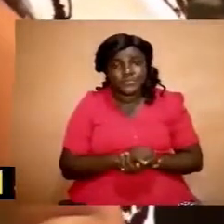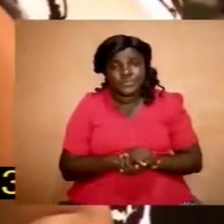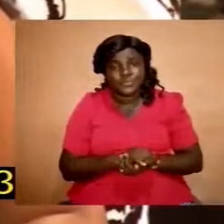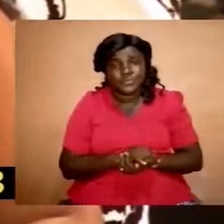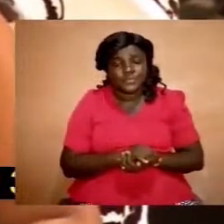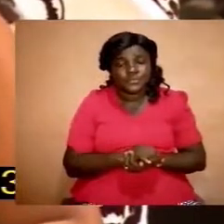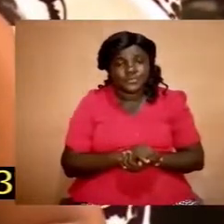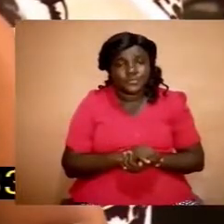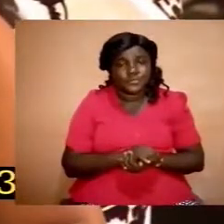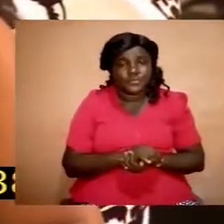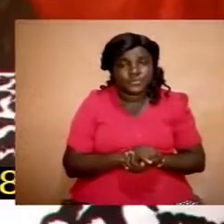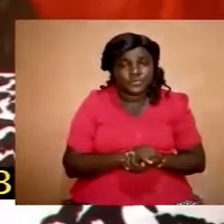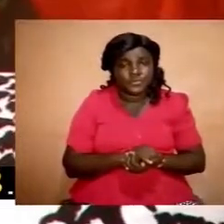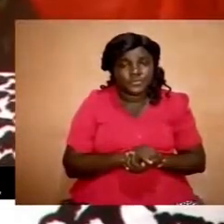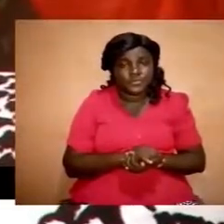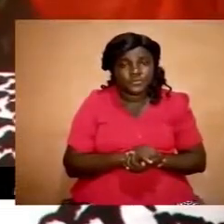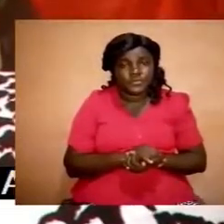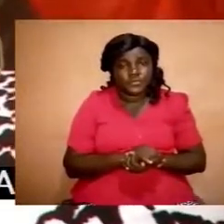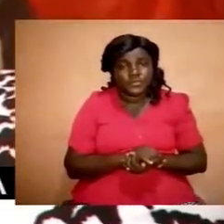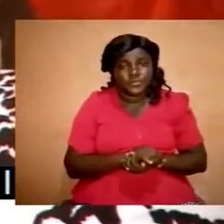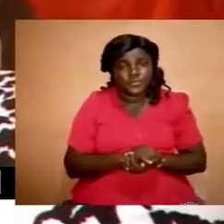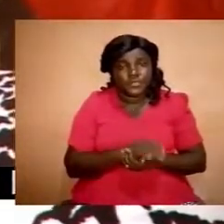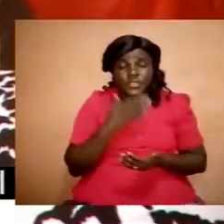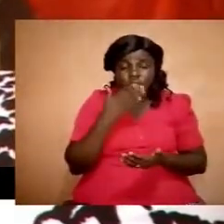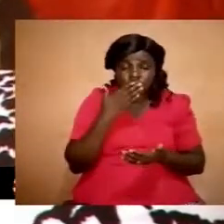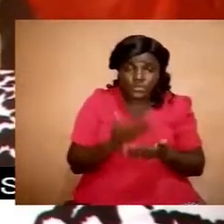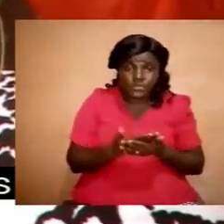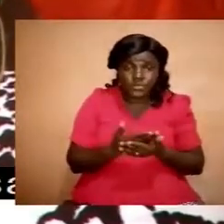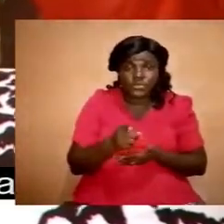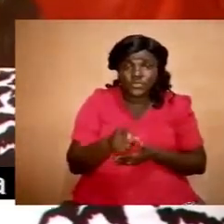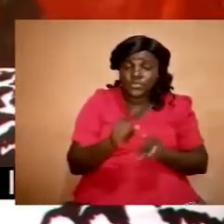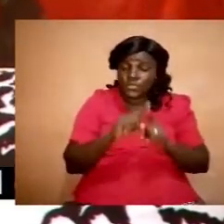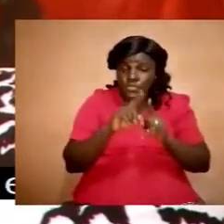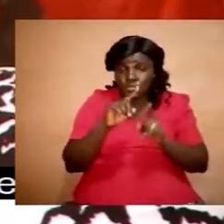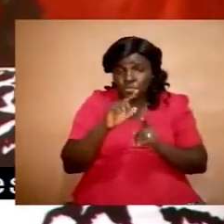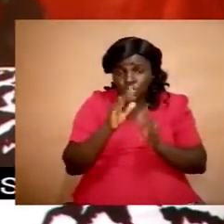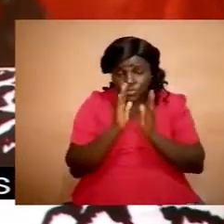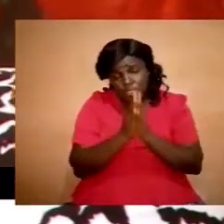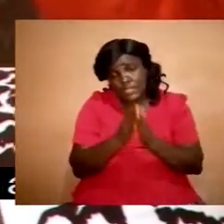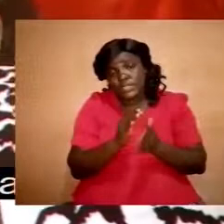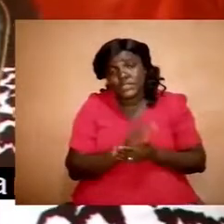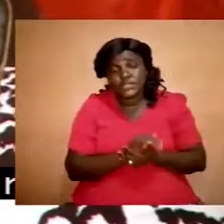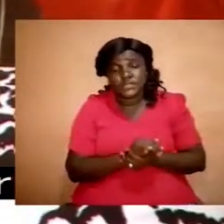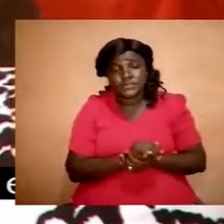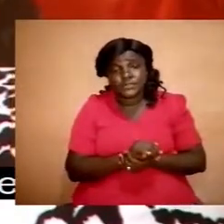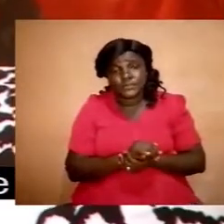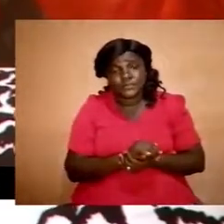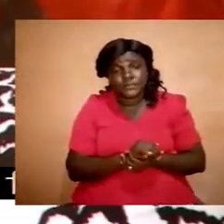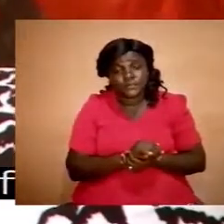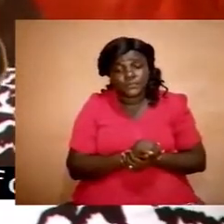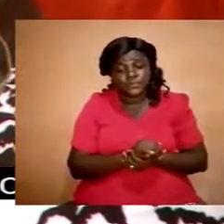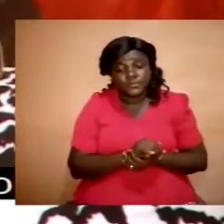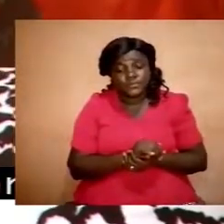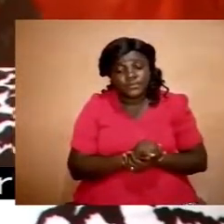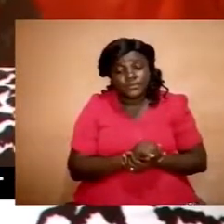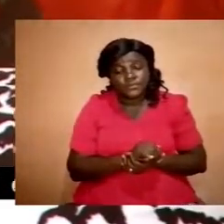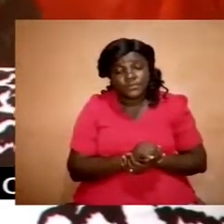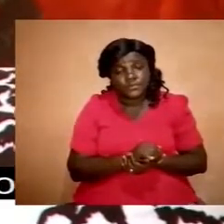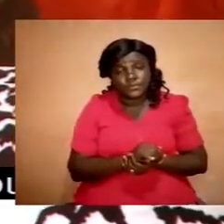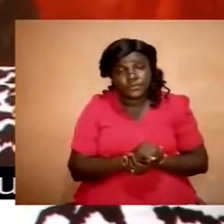Stella, what is it? It is good you have asked. It is very good you have asked.